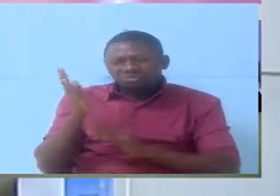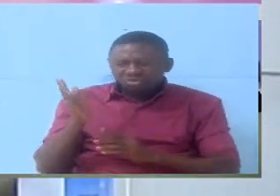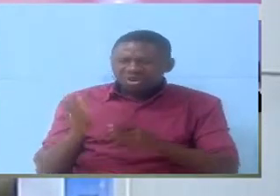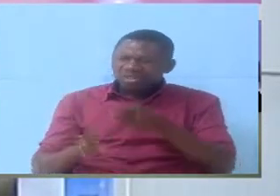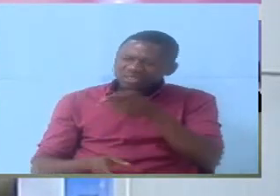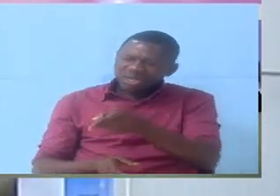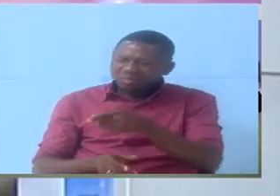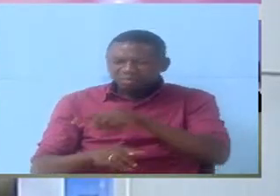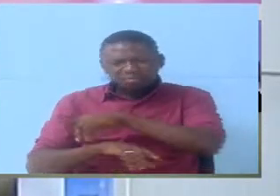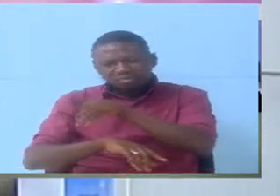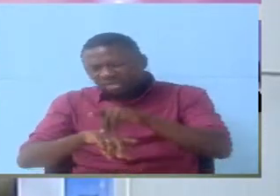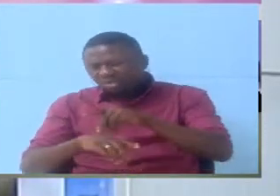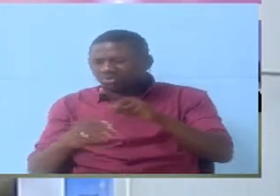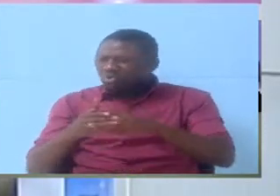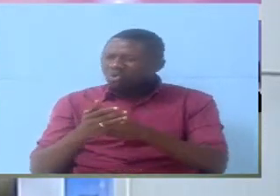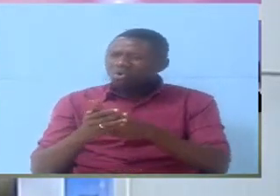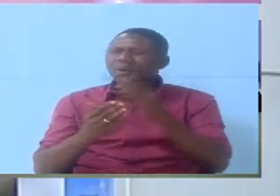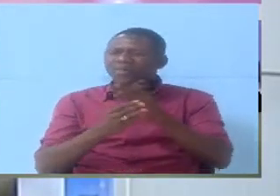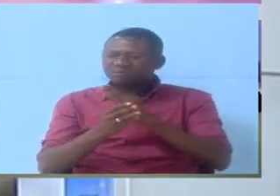areas?